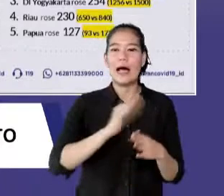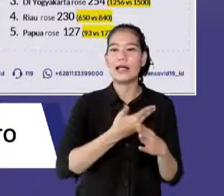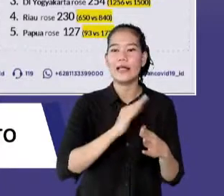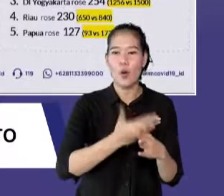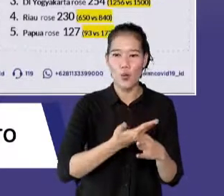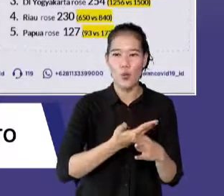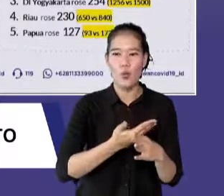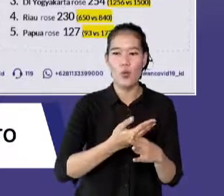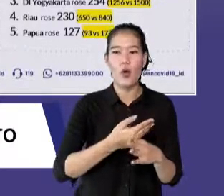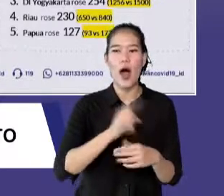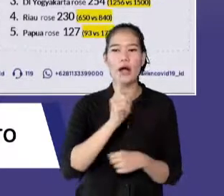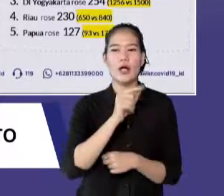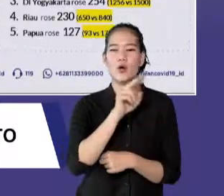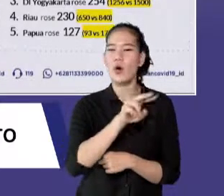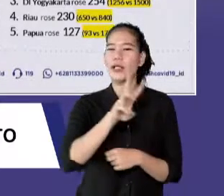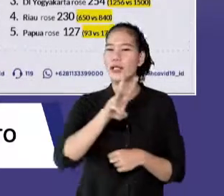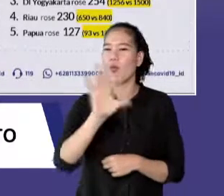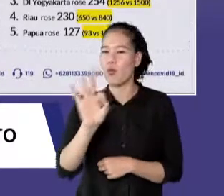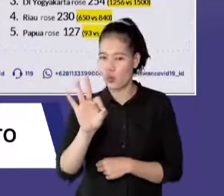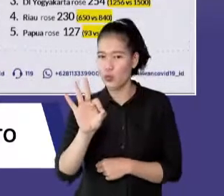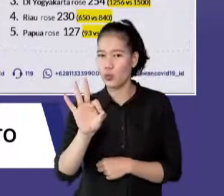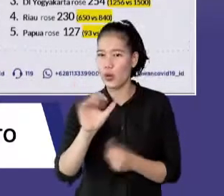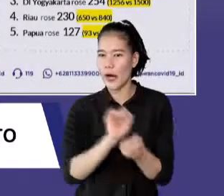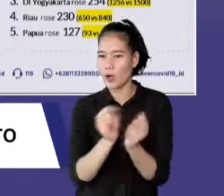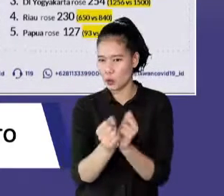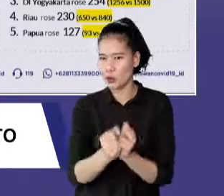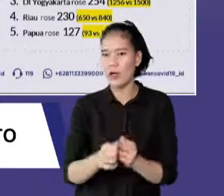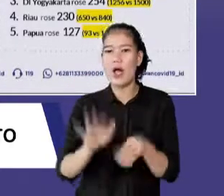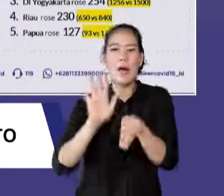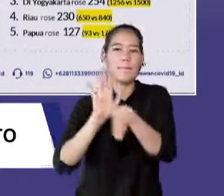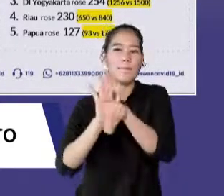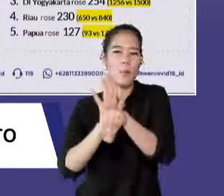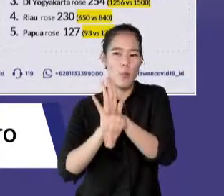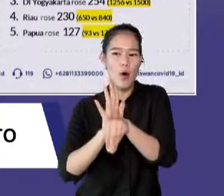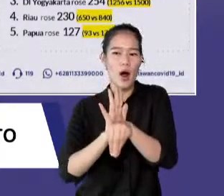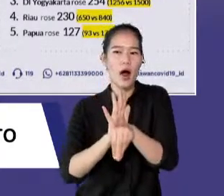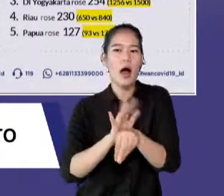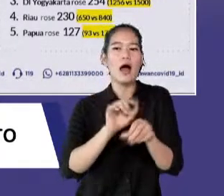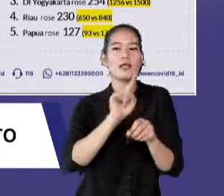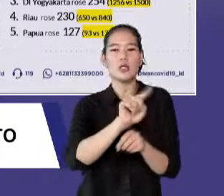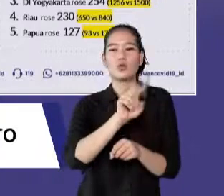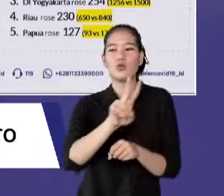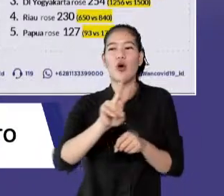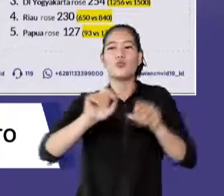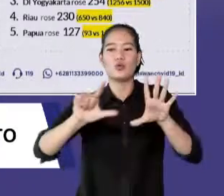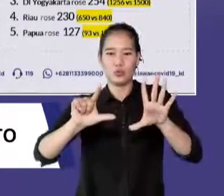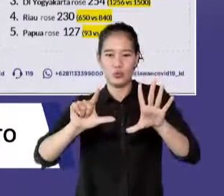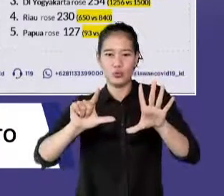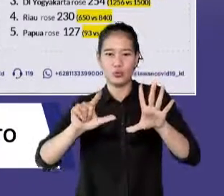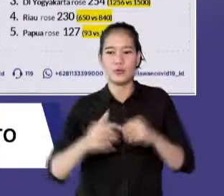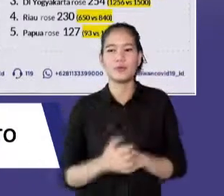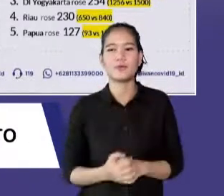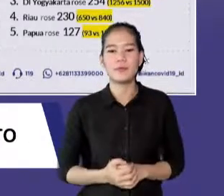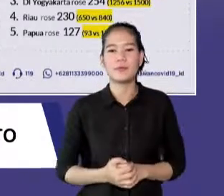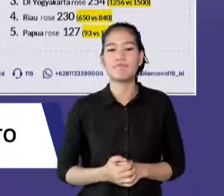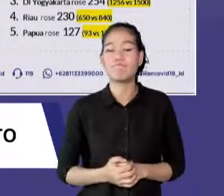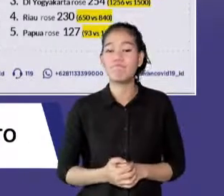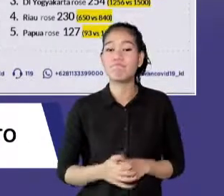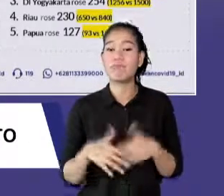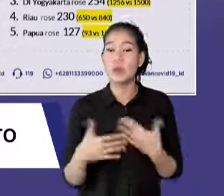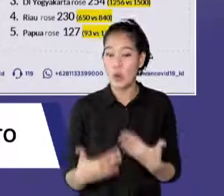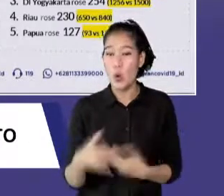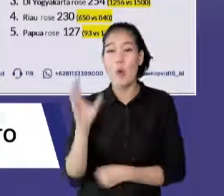Riau with 230 recoveries, and Papua with 127 recoveries.